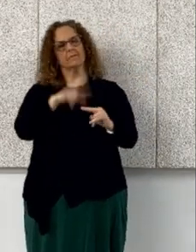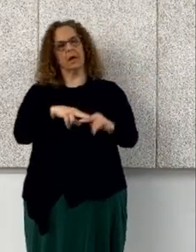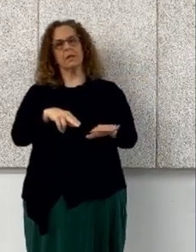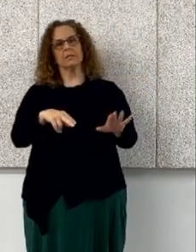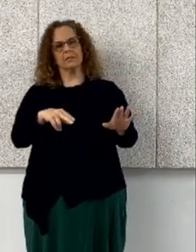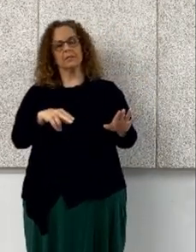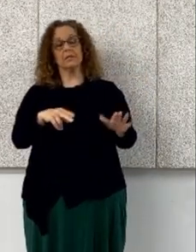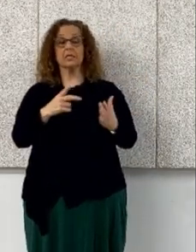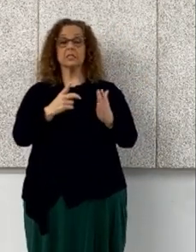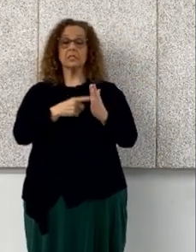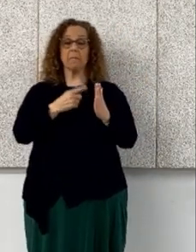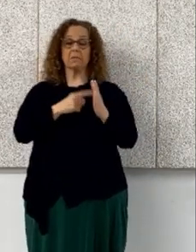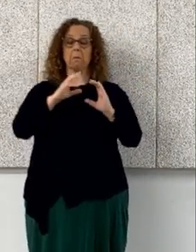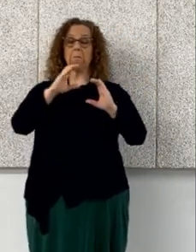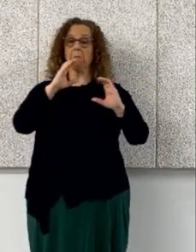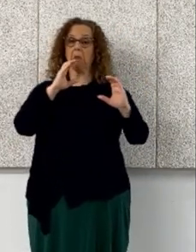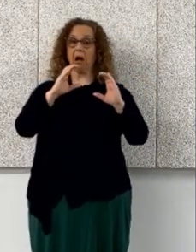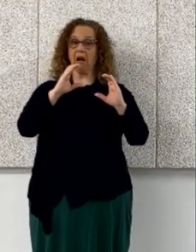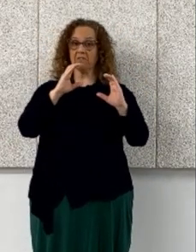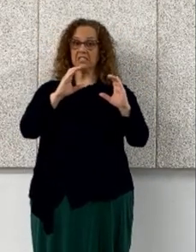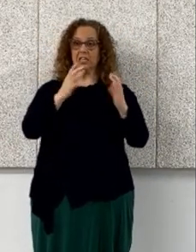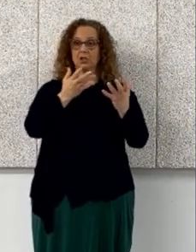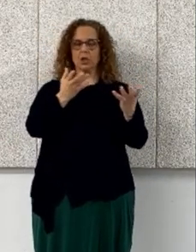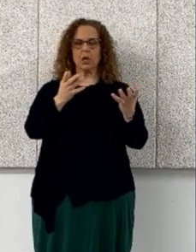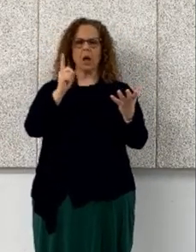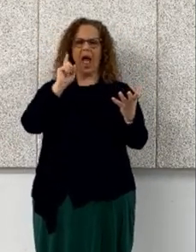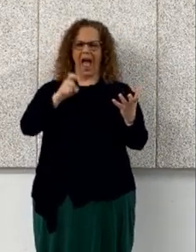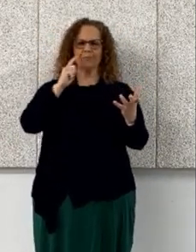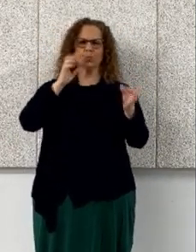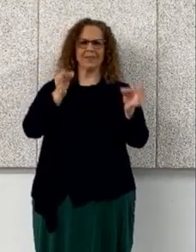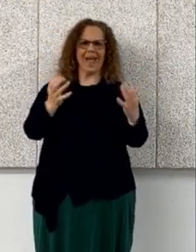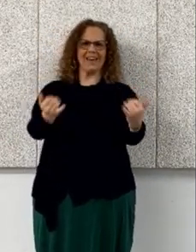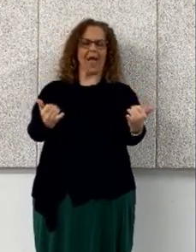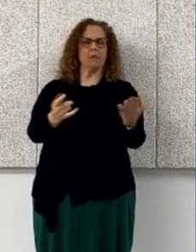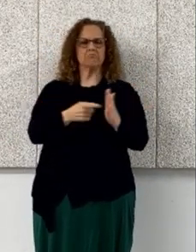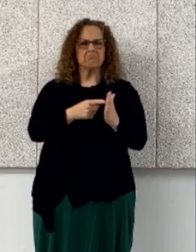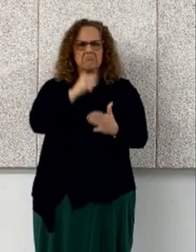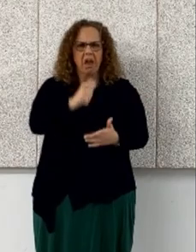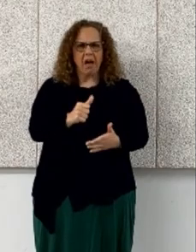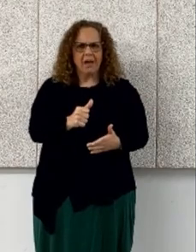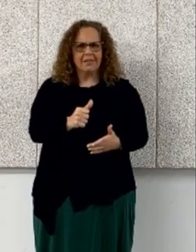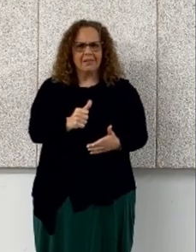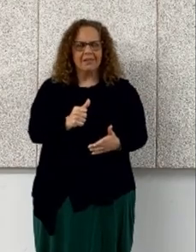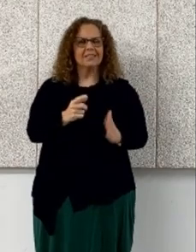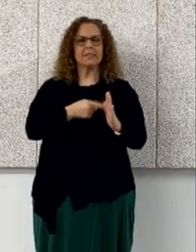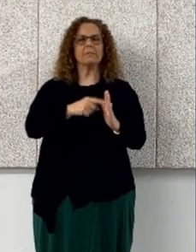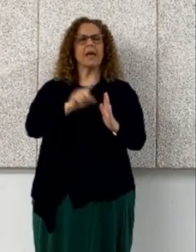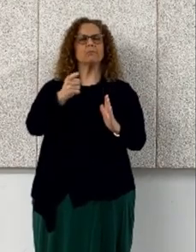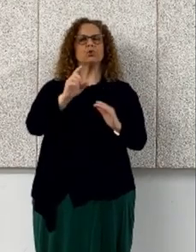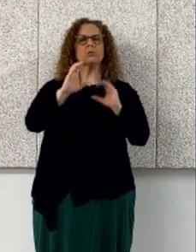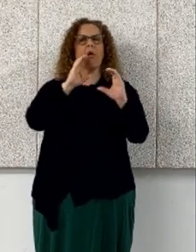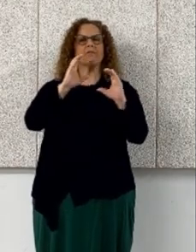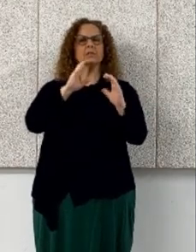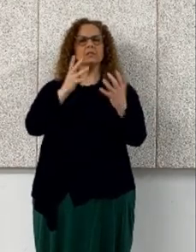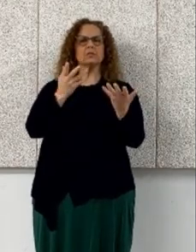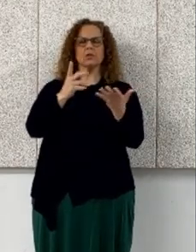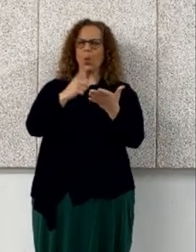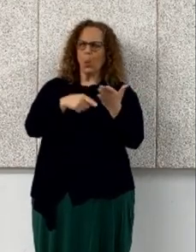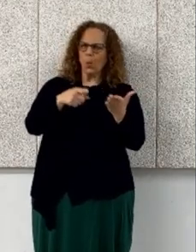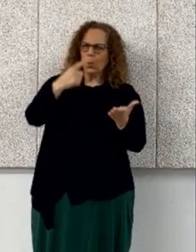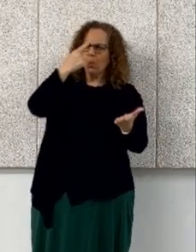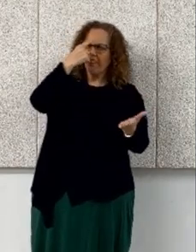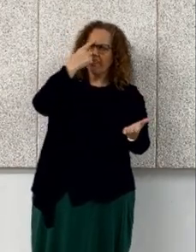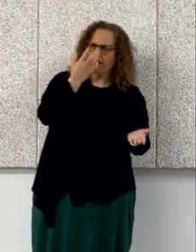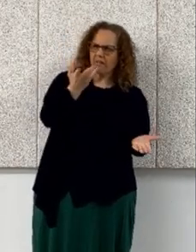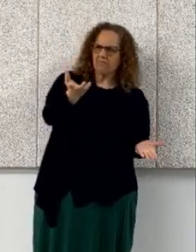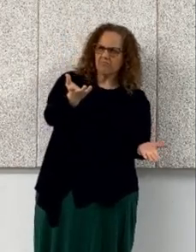not always predicated on we need to make a choice right now, but that there are conversations that are like, what should we